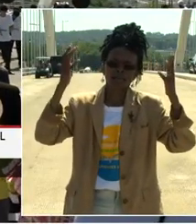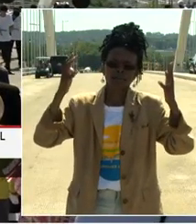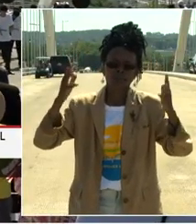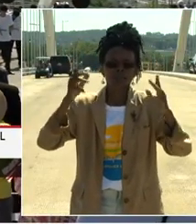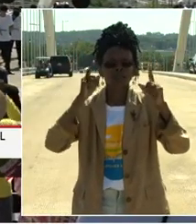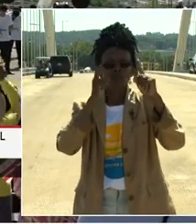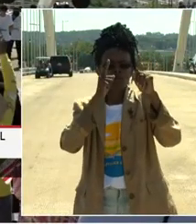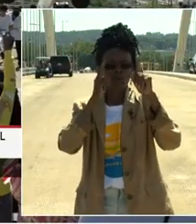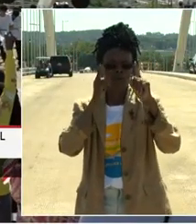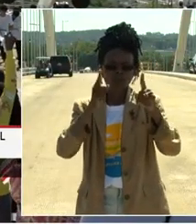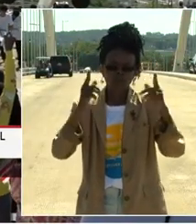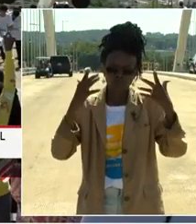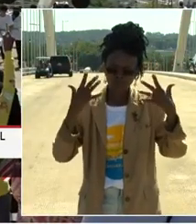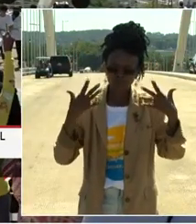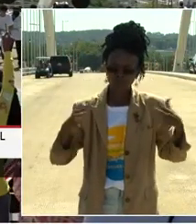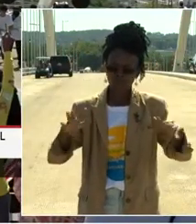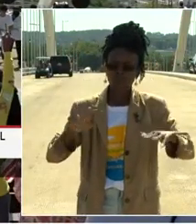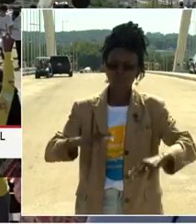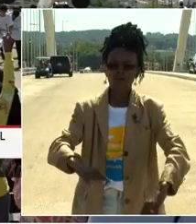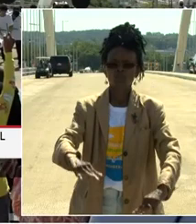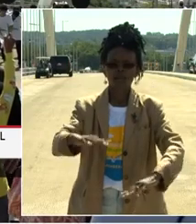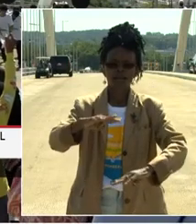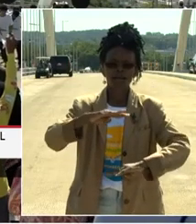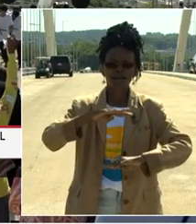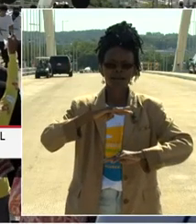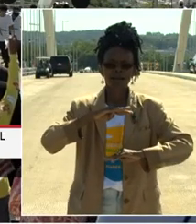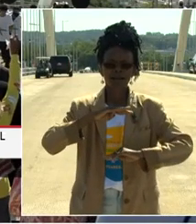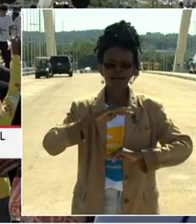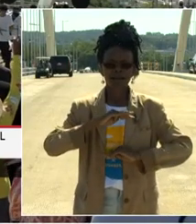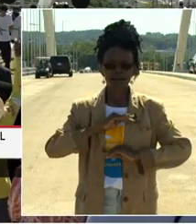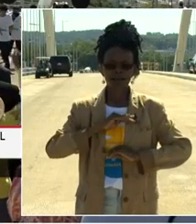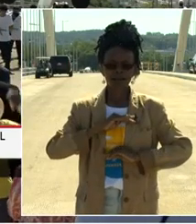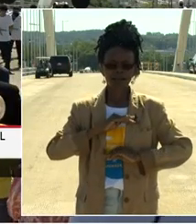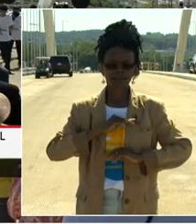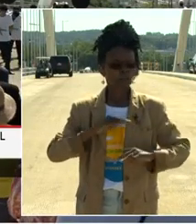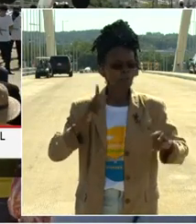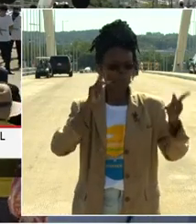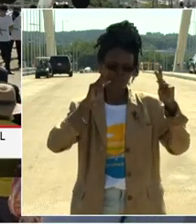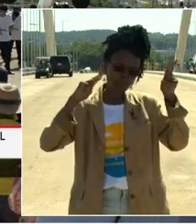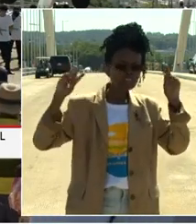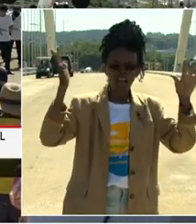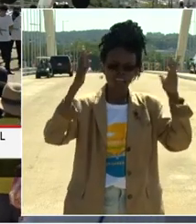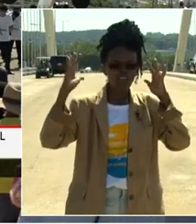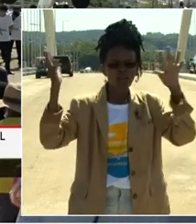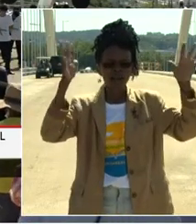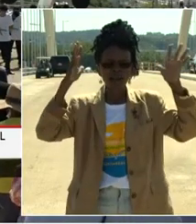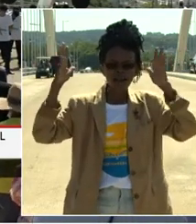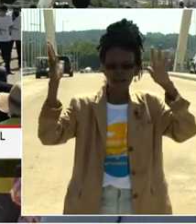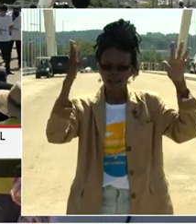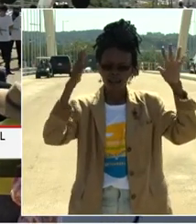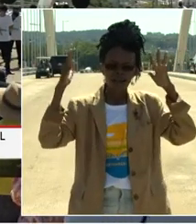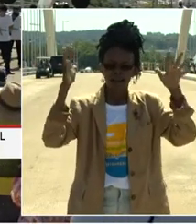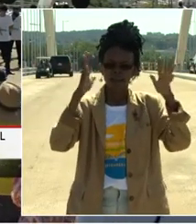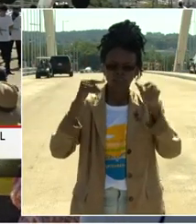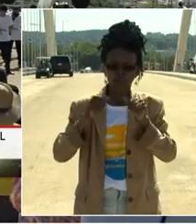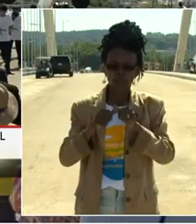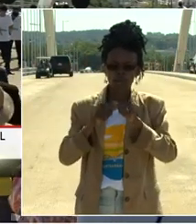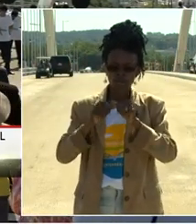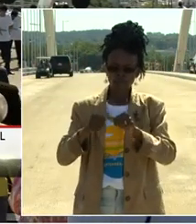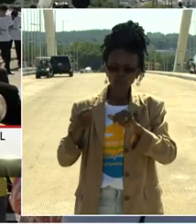is won. Ride